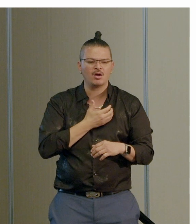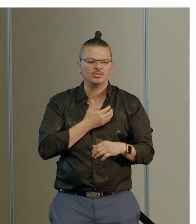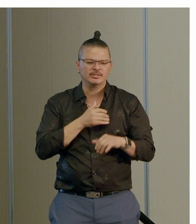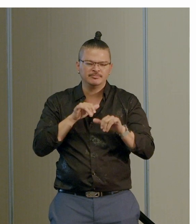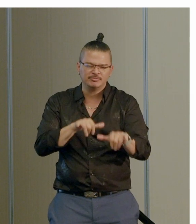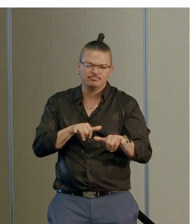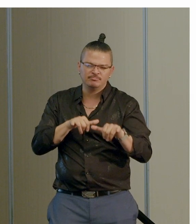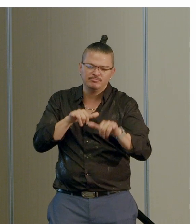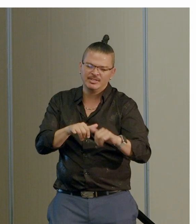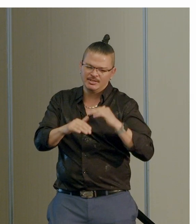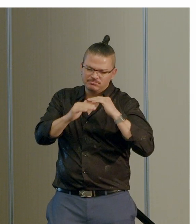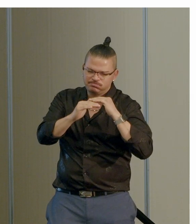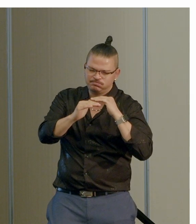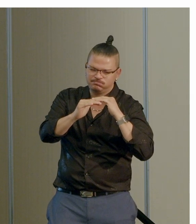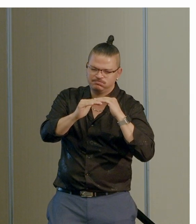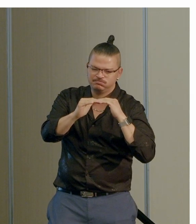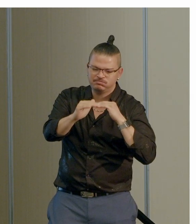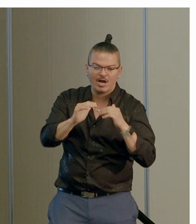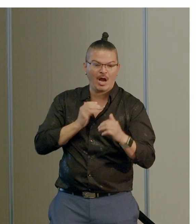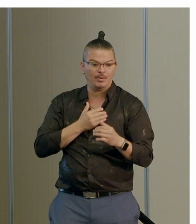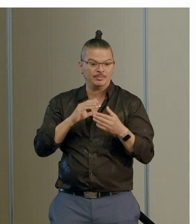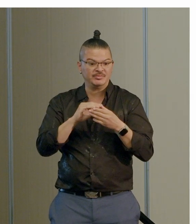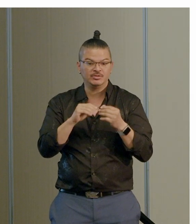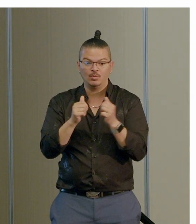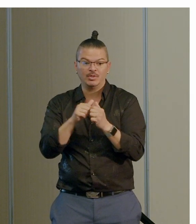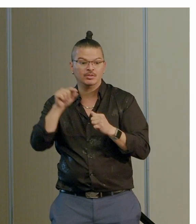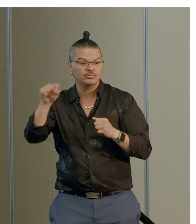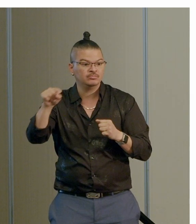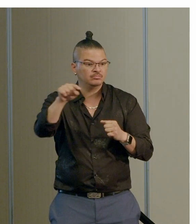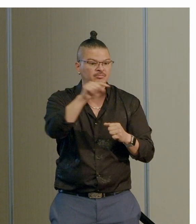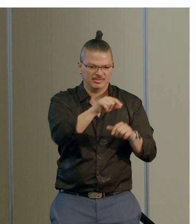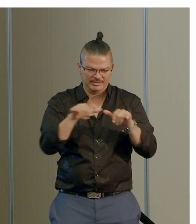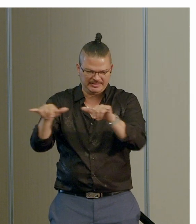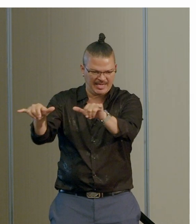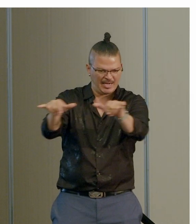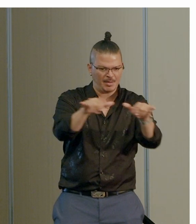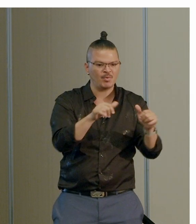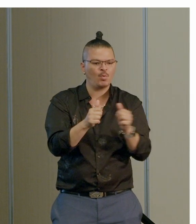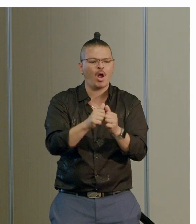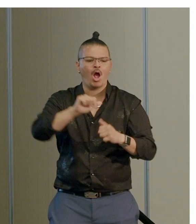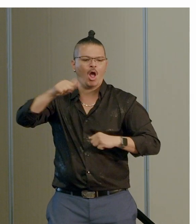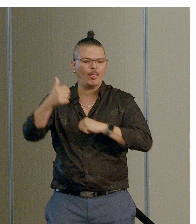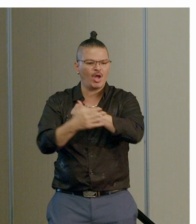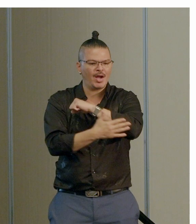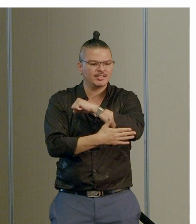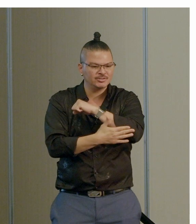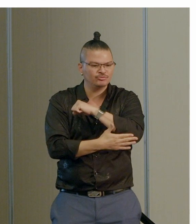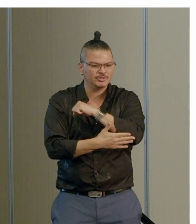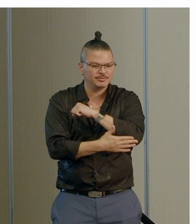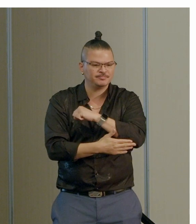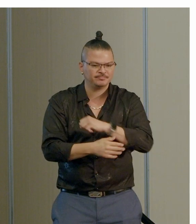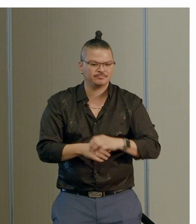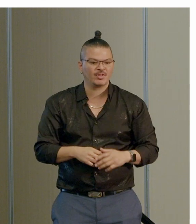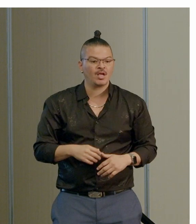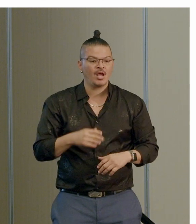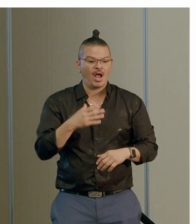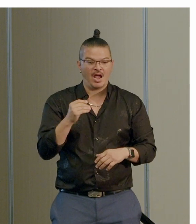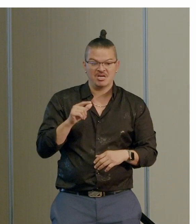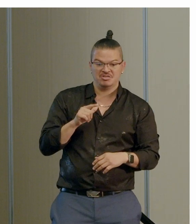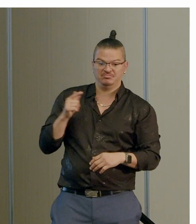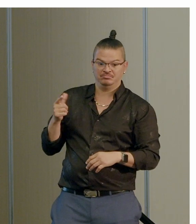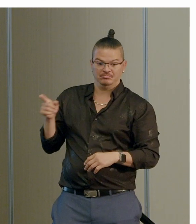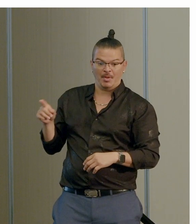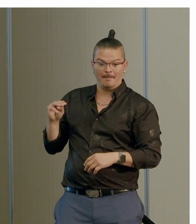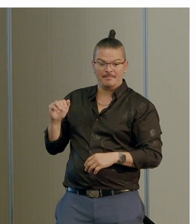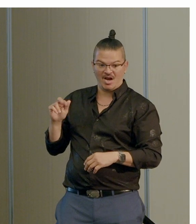from country to country, the better. And guess what? Mary will talk to you too about her acquisition challenges and things at the state level.